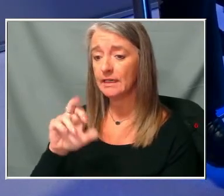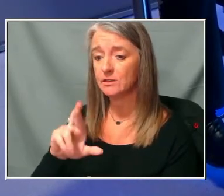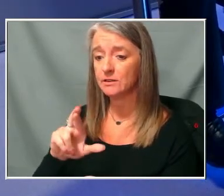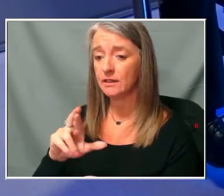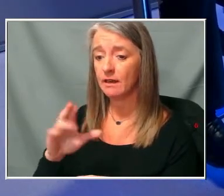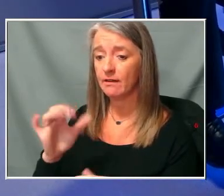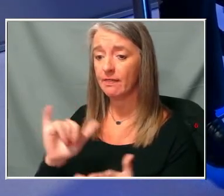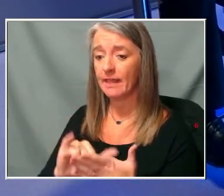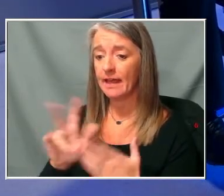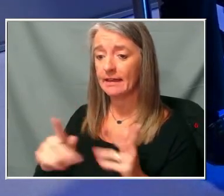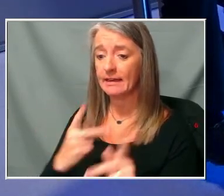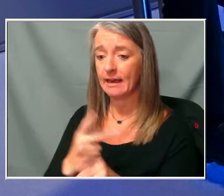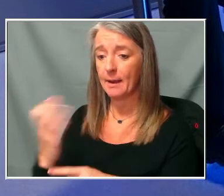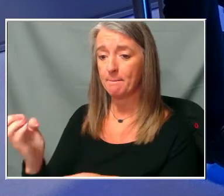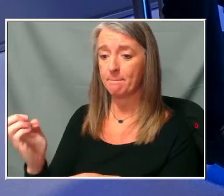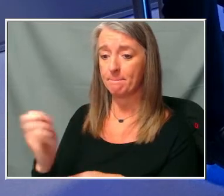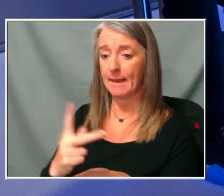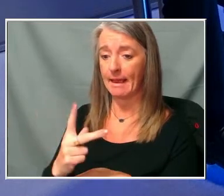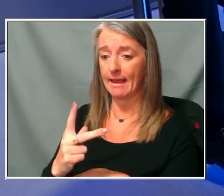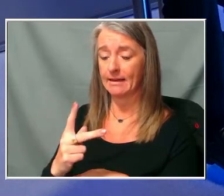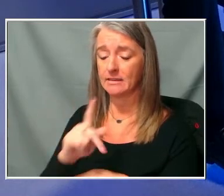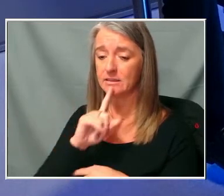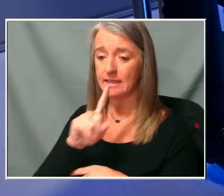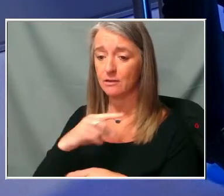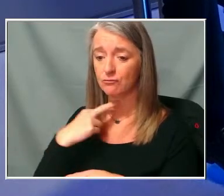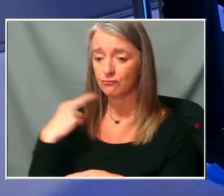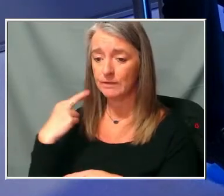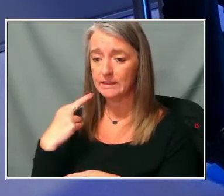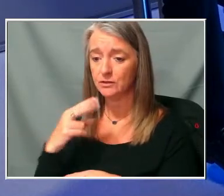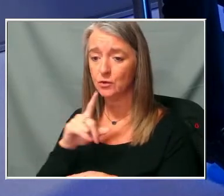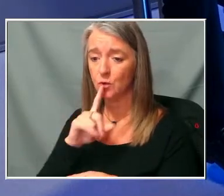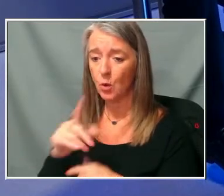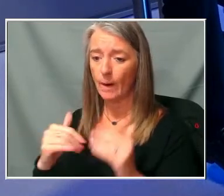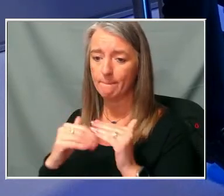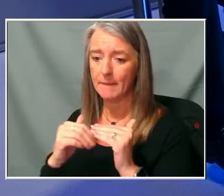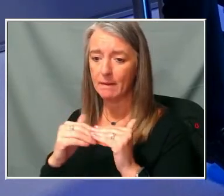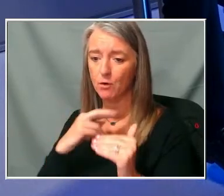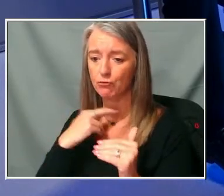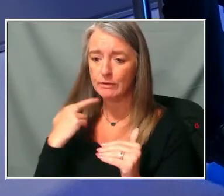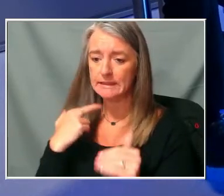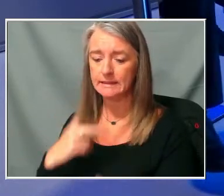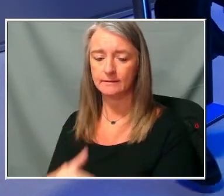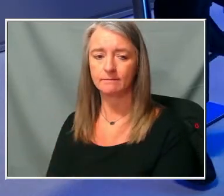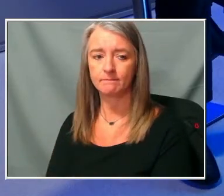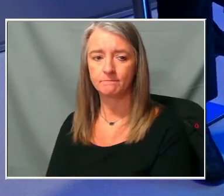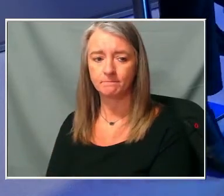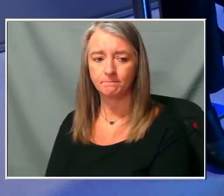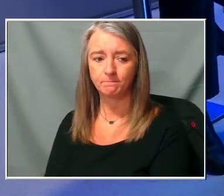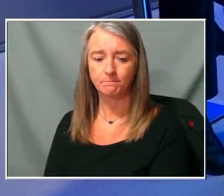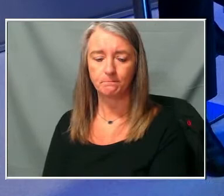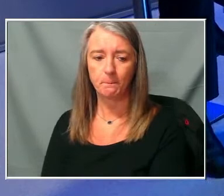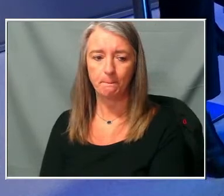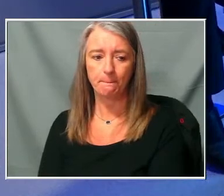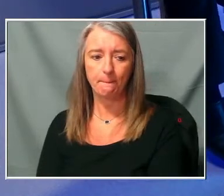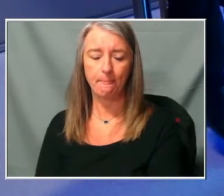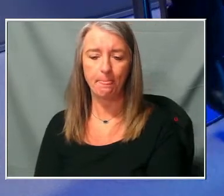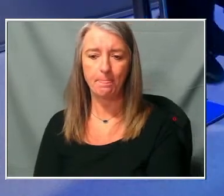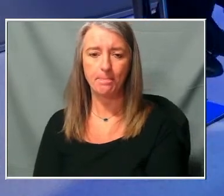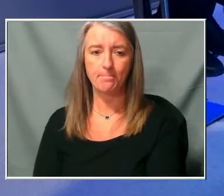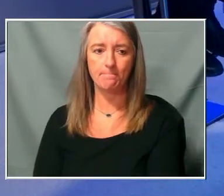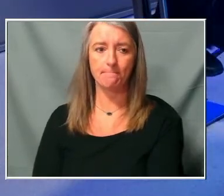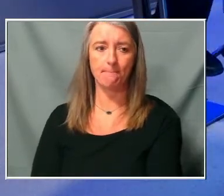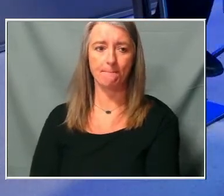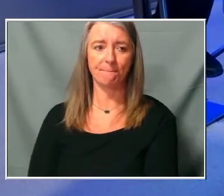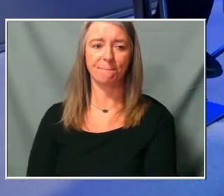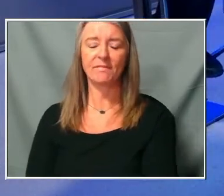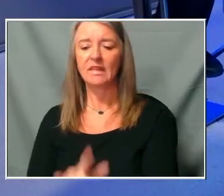back. Is that a risk, or is it a minimal risk? Oh, me? Oh, I was gonna say, either jump in. It is a big